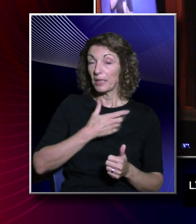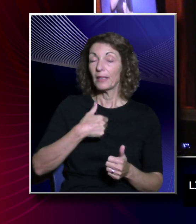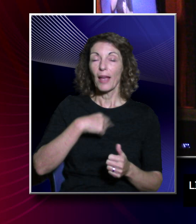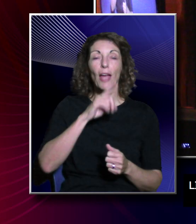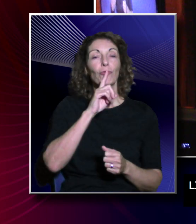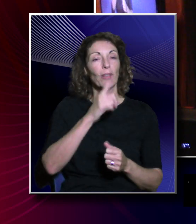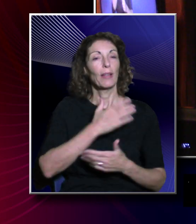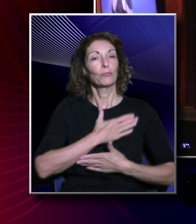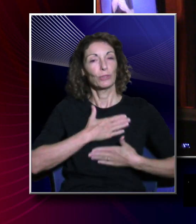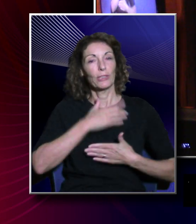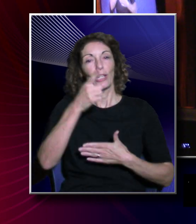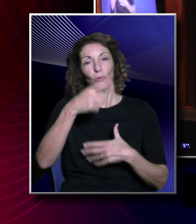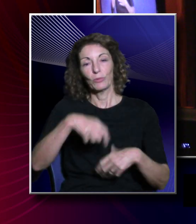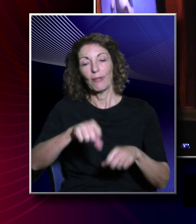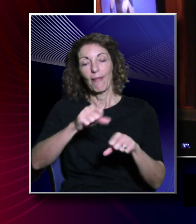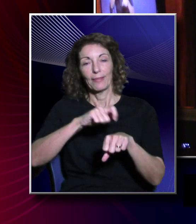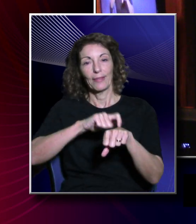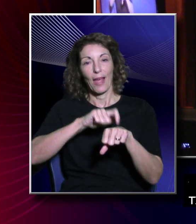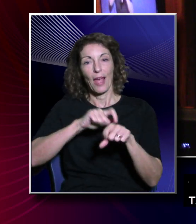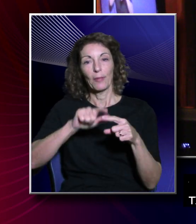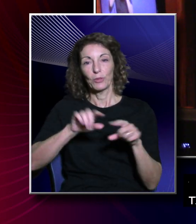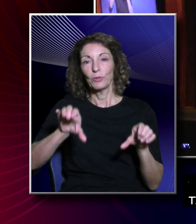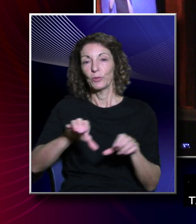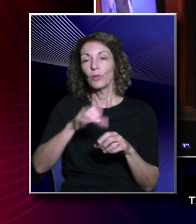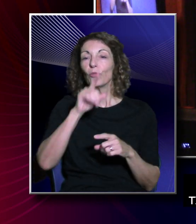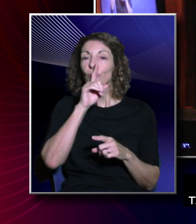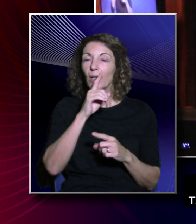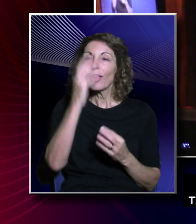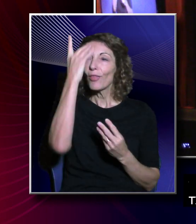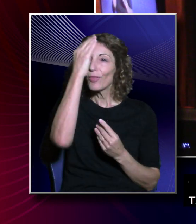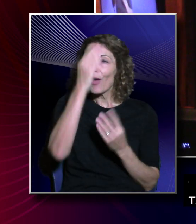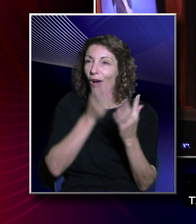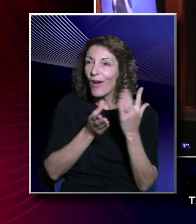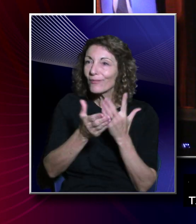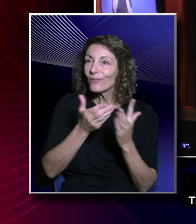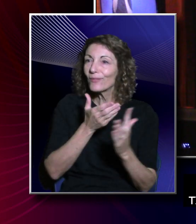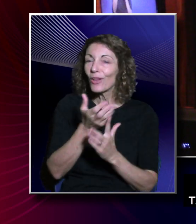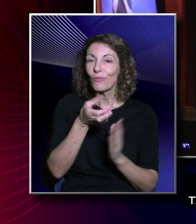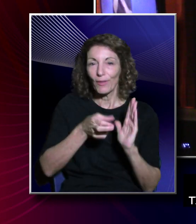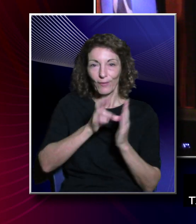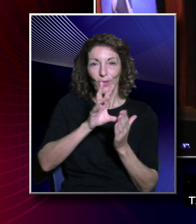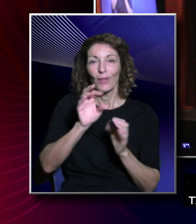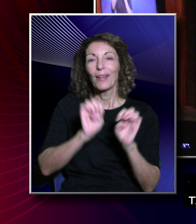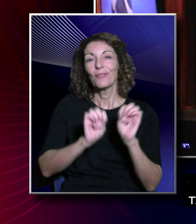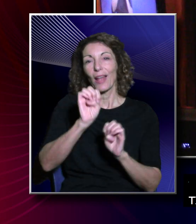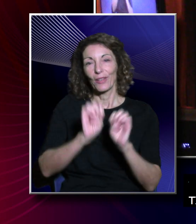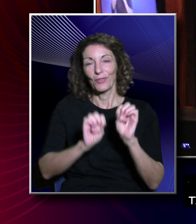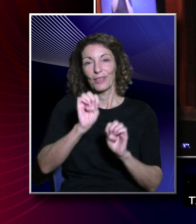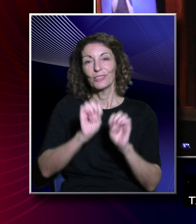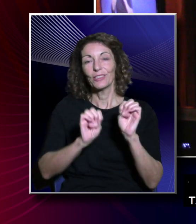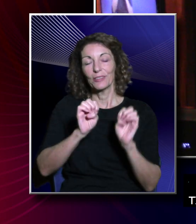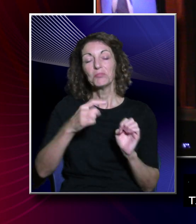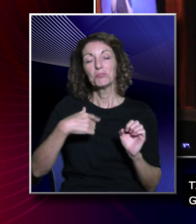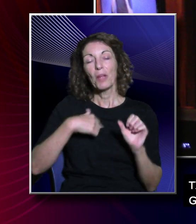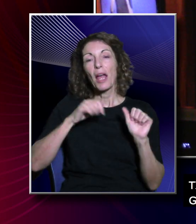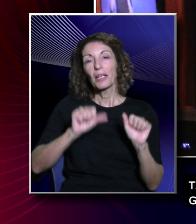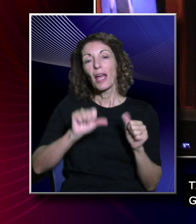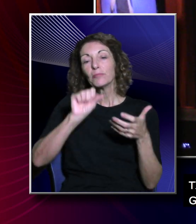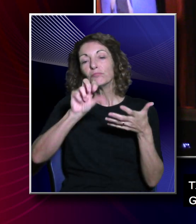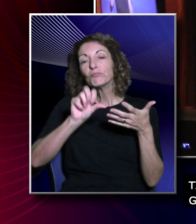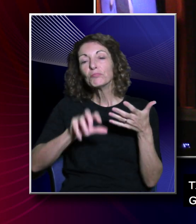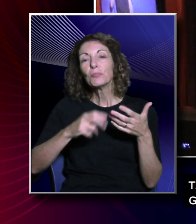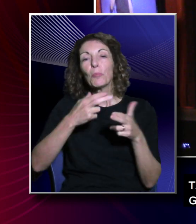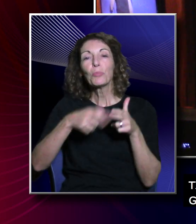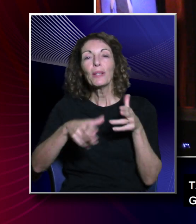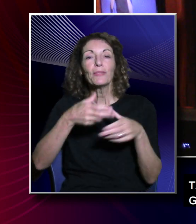you taking the time to do a thoughtful review and evaluation. I can give you just a brief